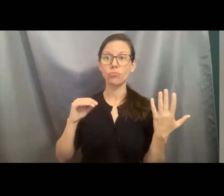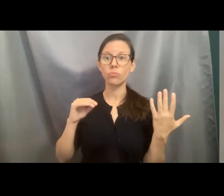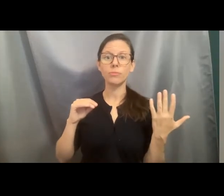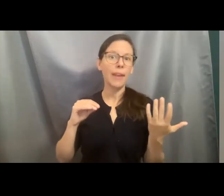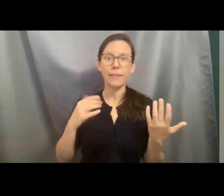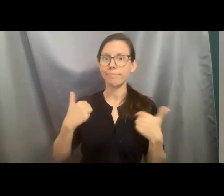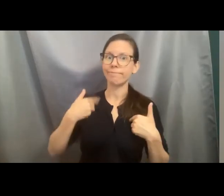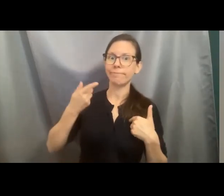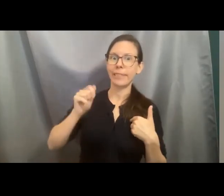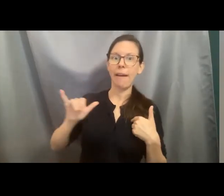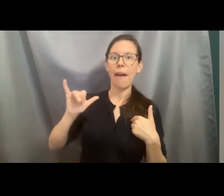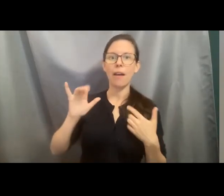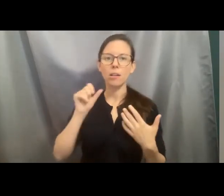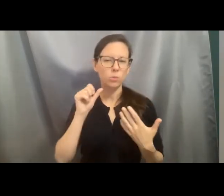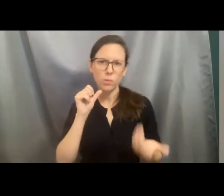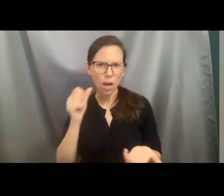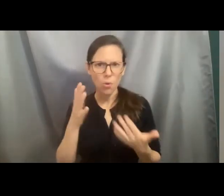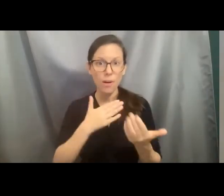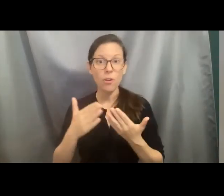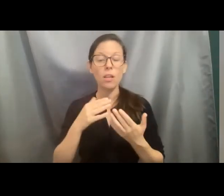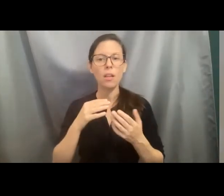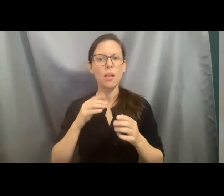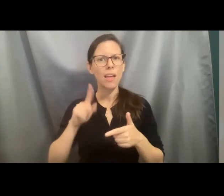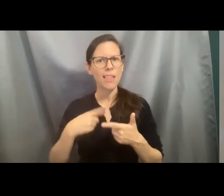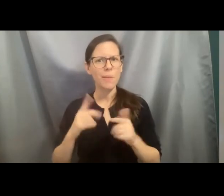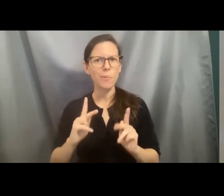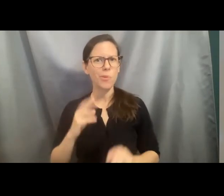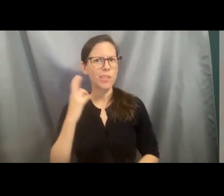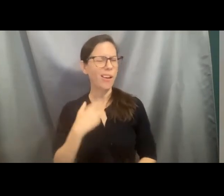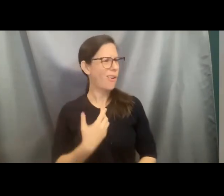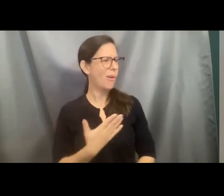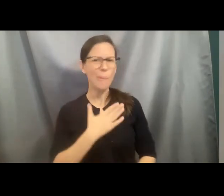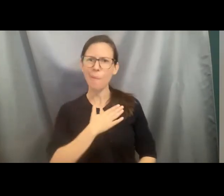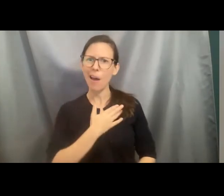if they were gay or not. And then people knew, like, this is my friend,